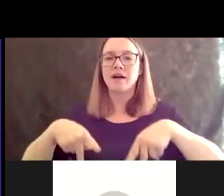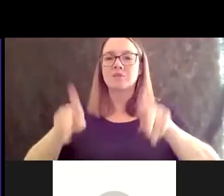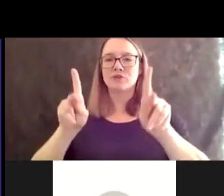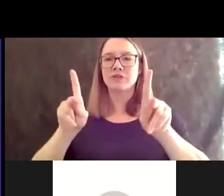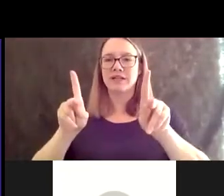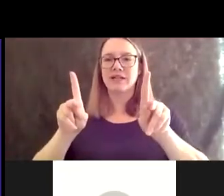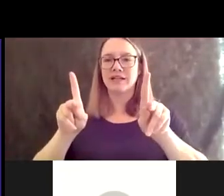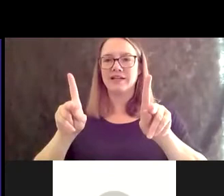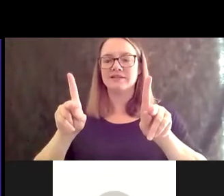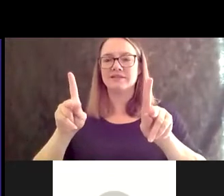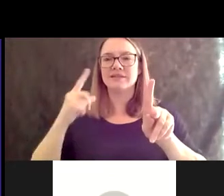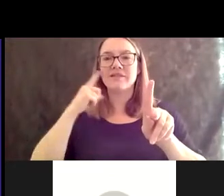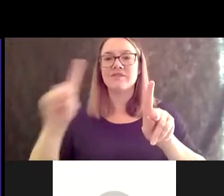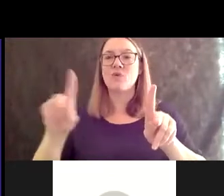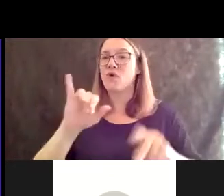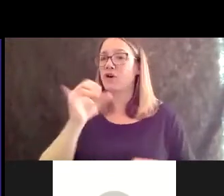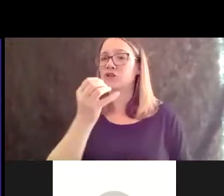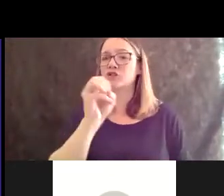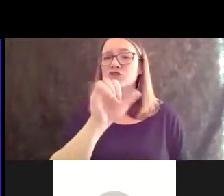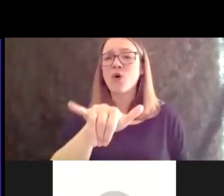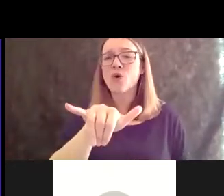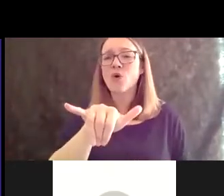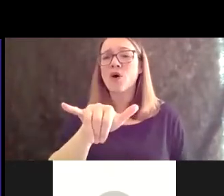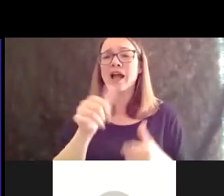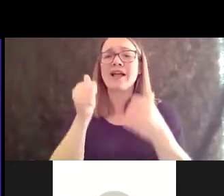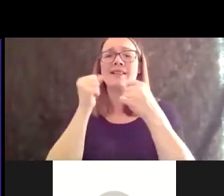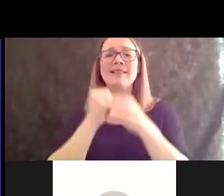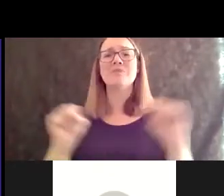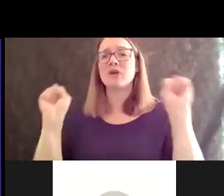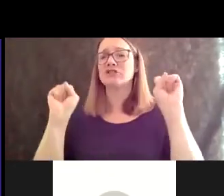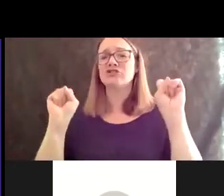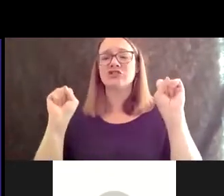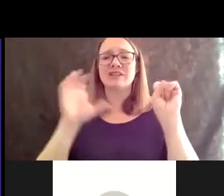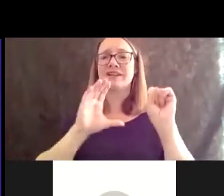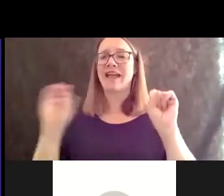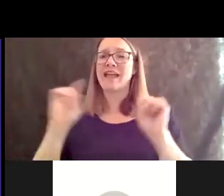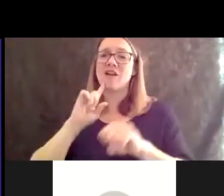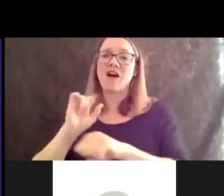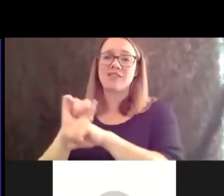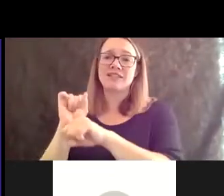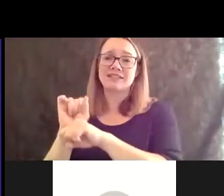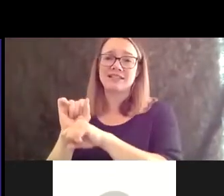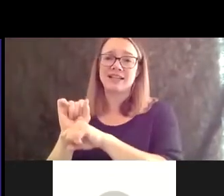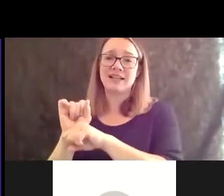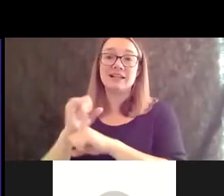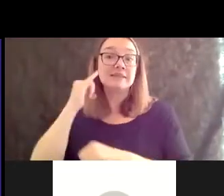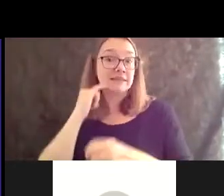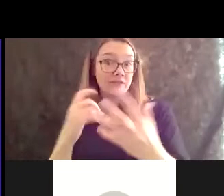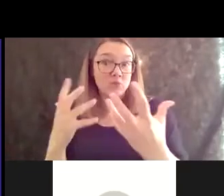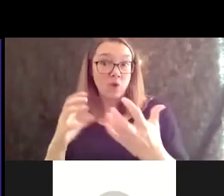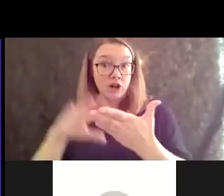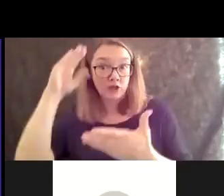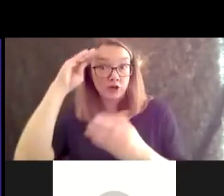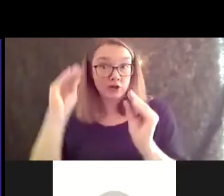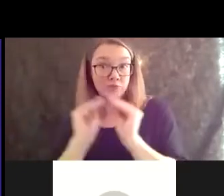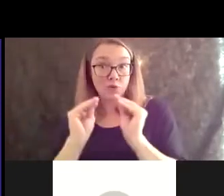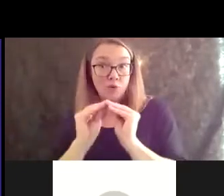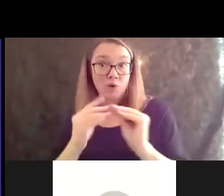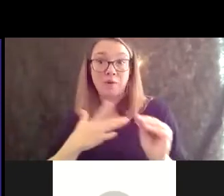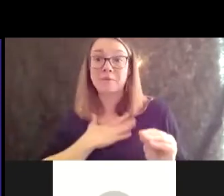for joy, liberation, and authenticity. So if you do want to learn more, please stay